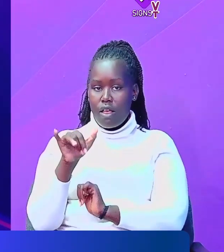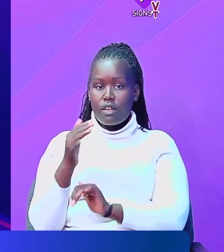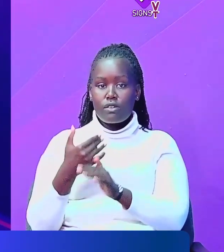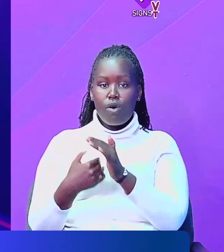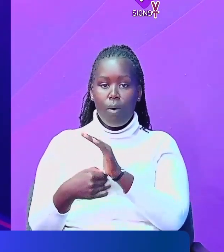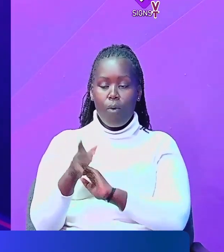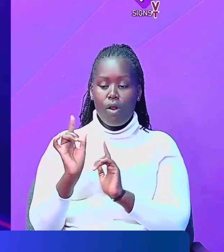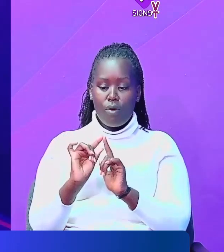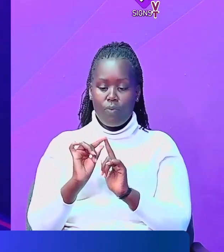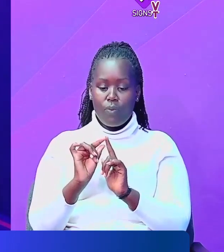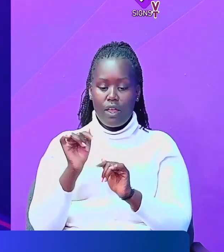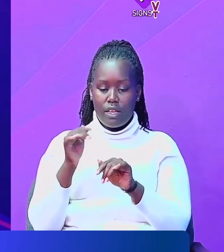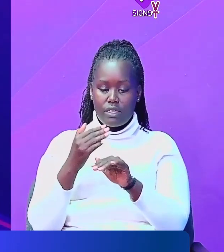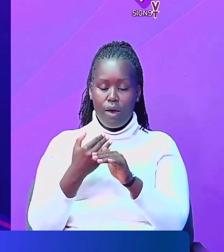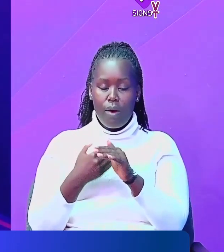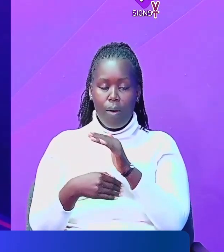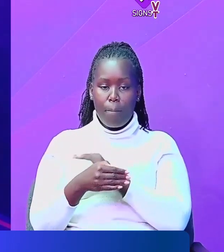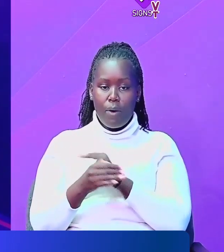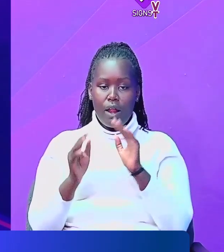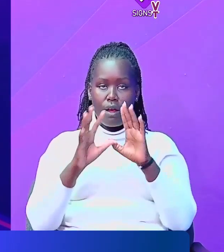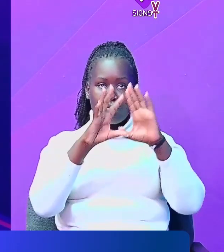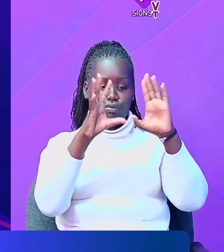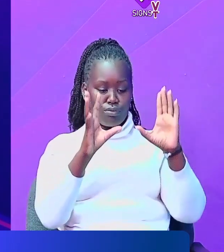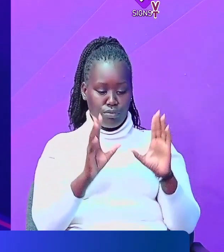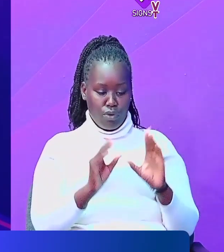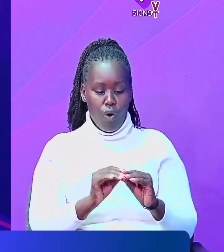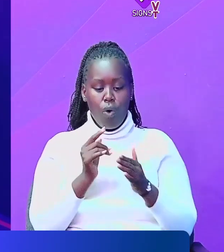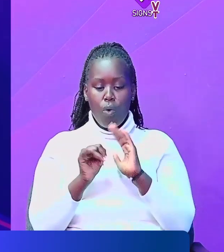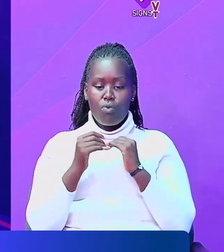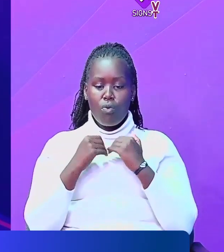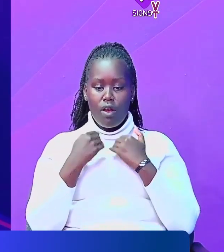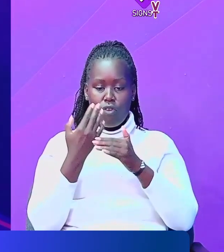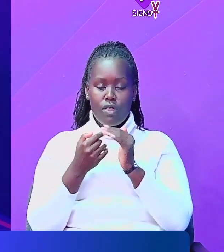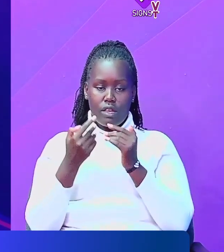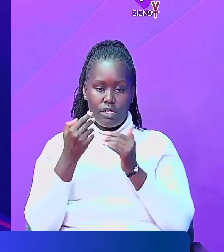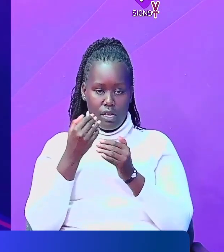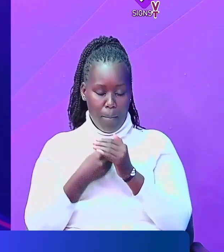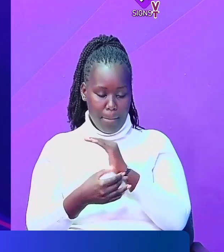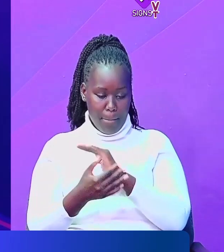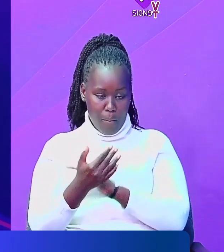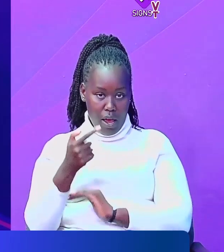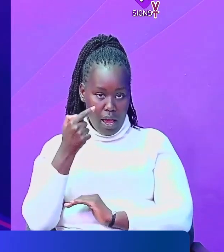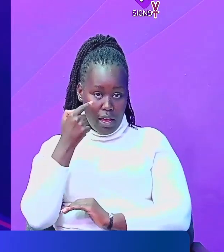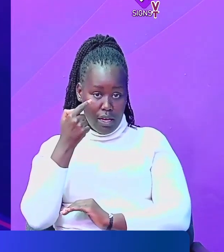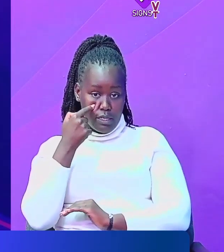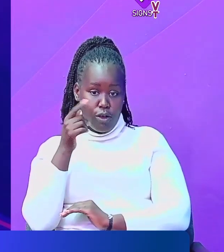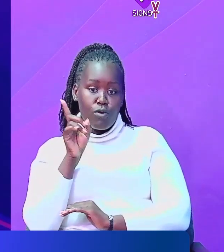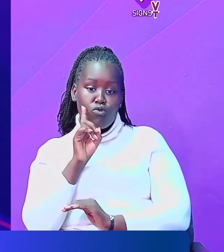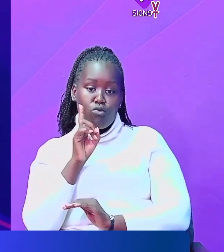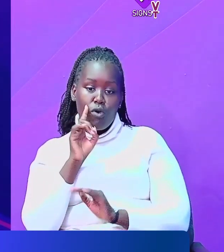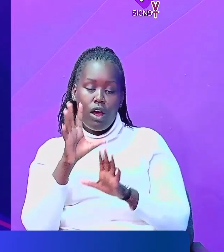this morning. And that sums up about what we've had for you this morning. Let us see you tomorrow as we keep you up to speed with what is